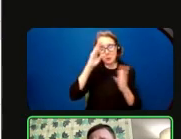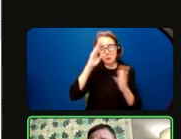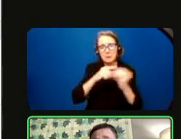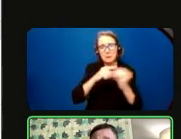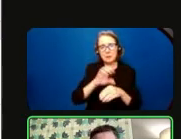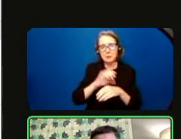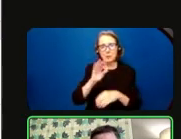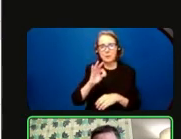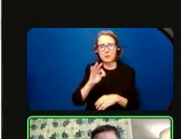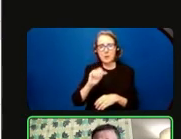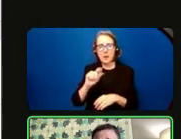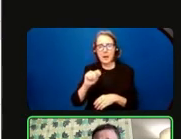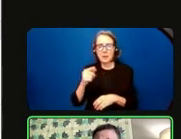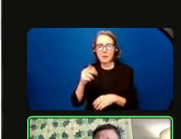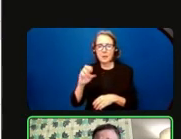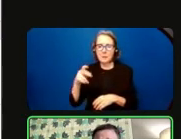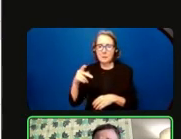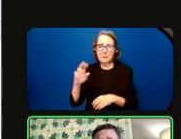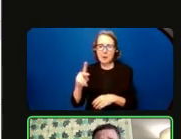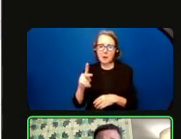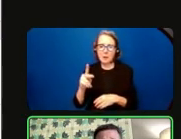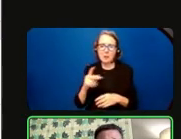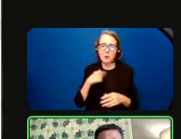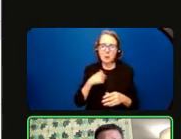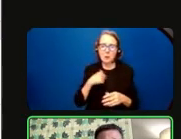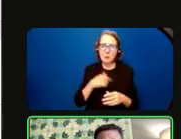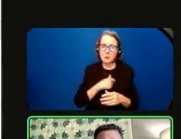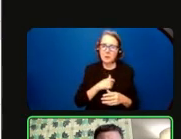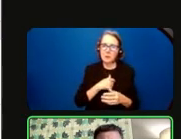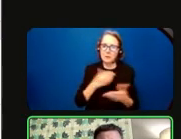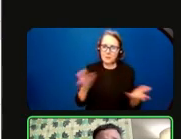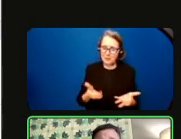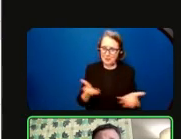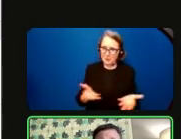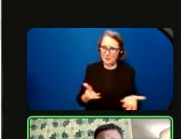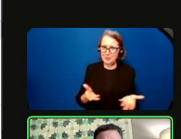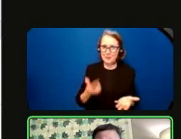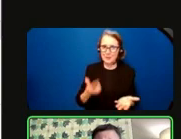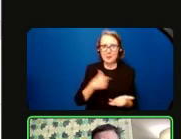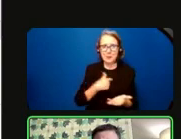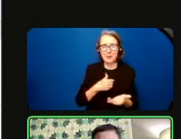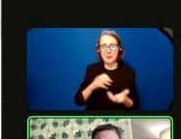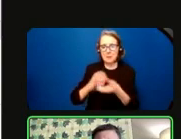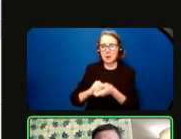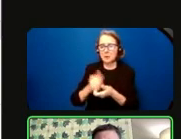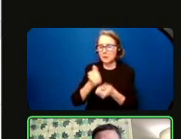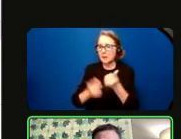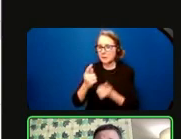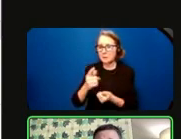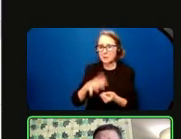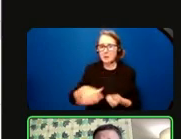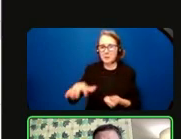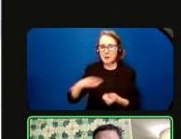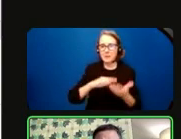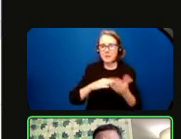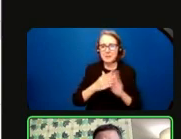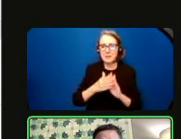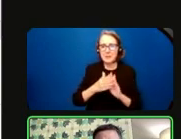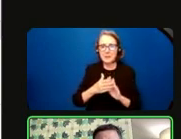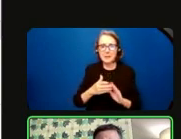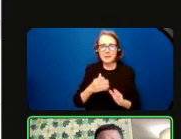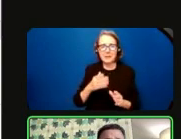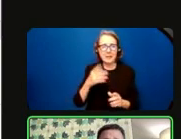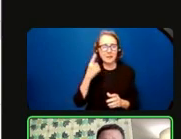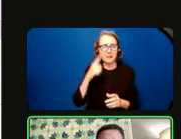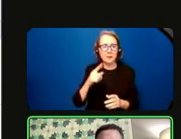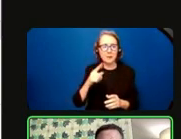to partner with everyone in the city around nonprofits coming together to navigate our unsheltered